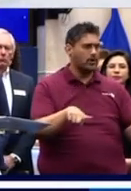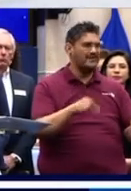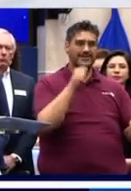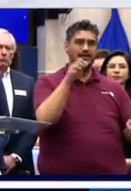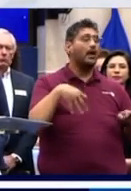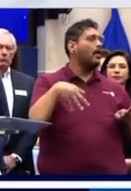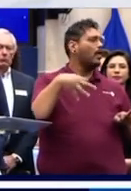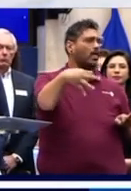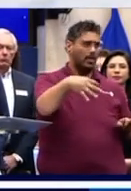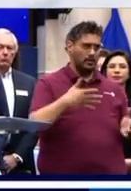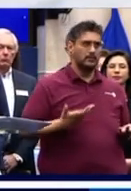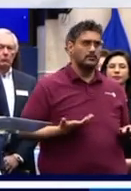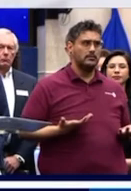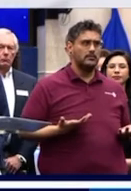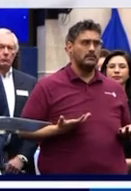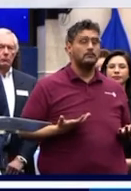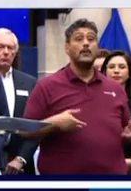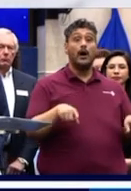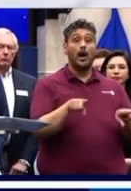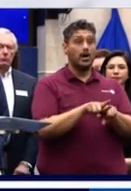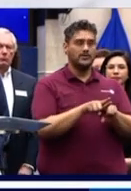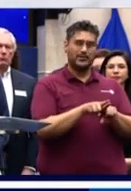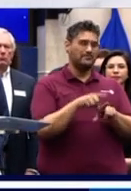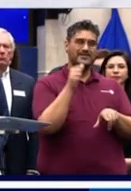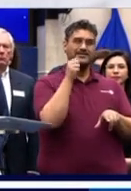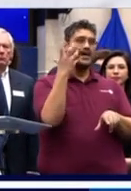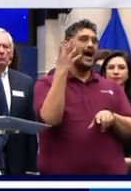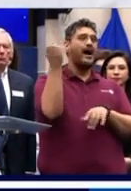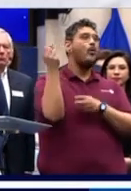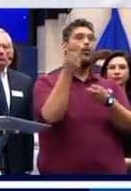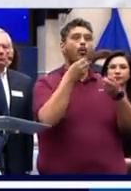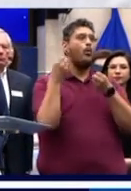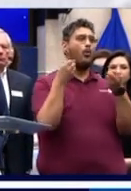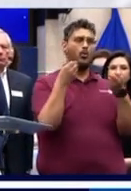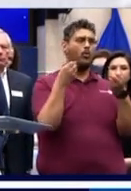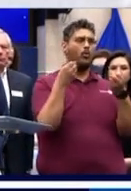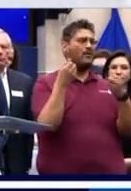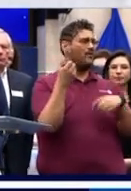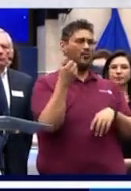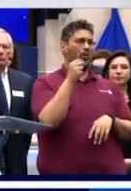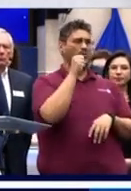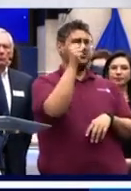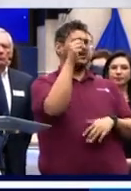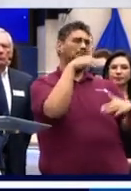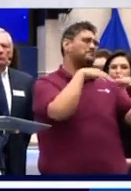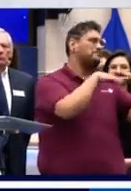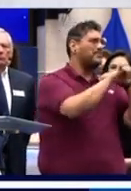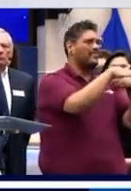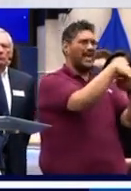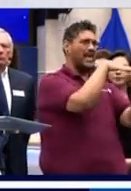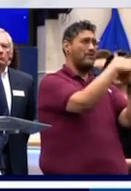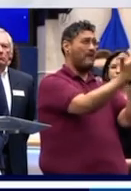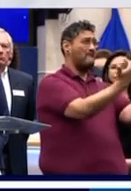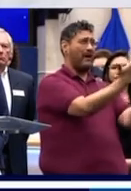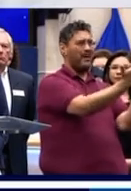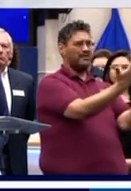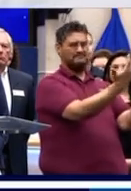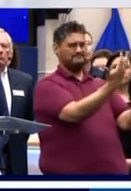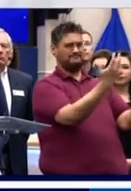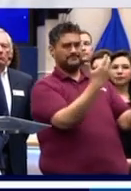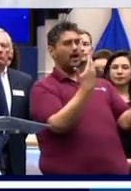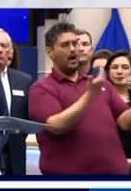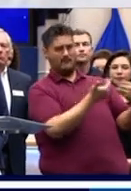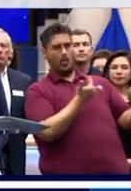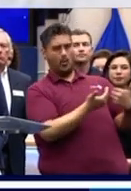delay. We also ask the public to stay off the roadways and away from any impacted areas, which we want to make